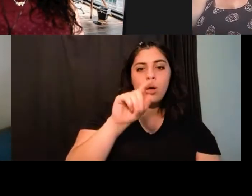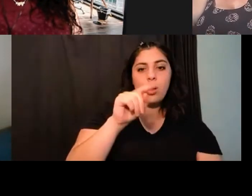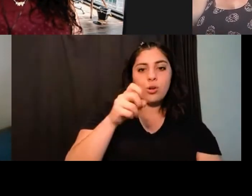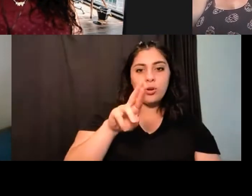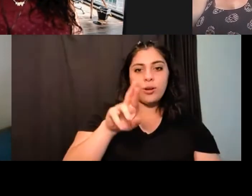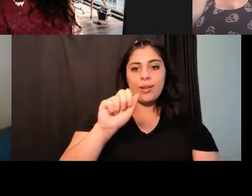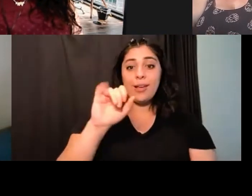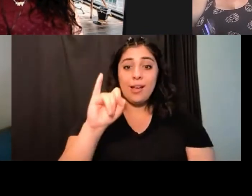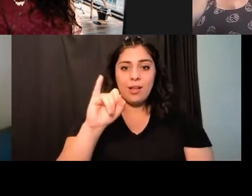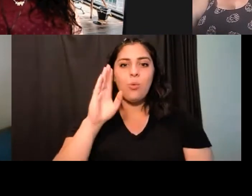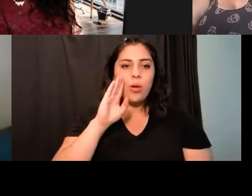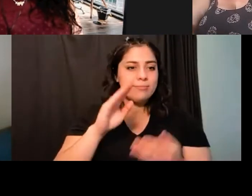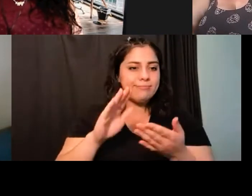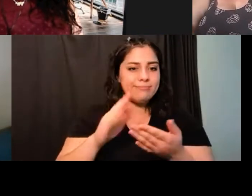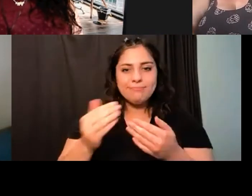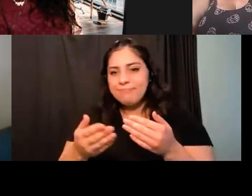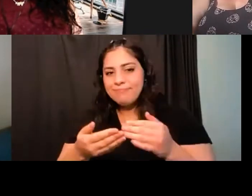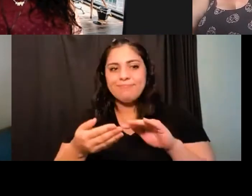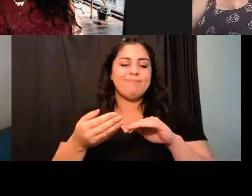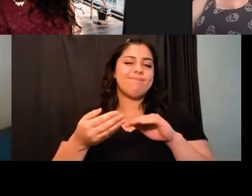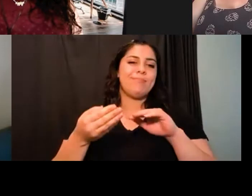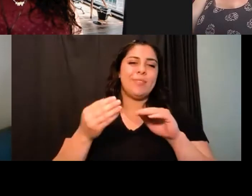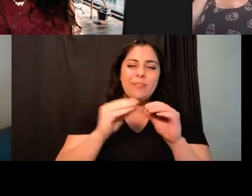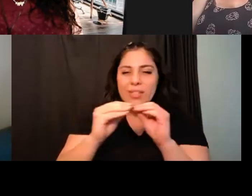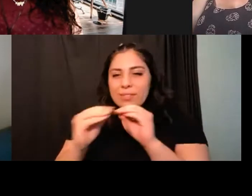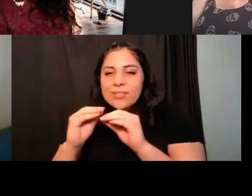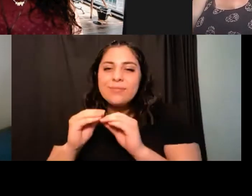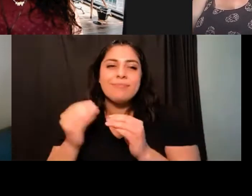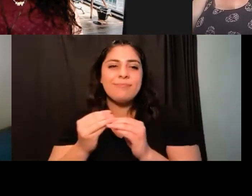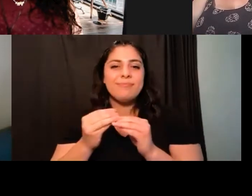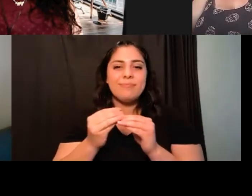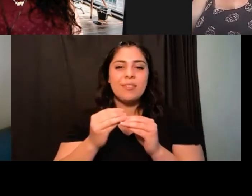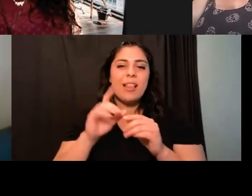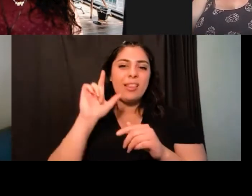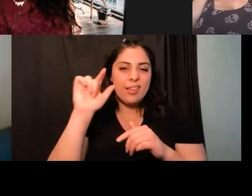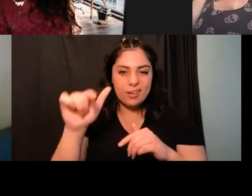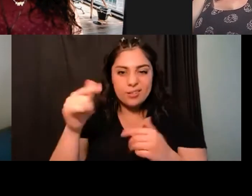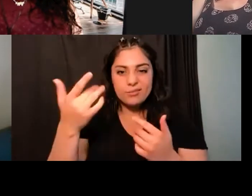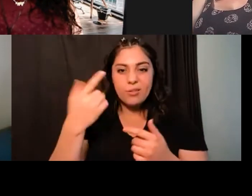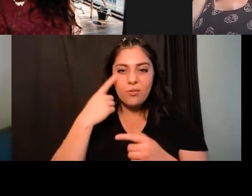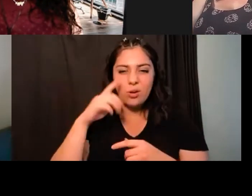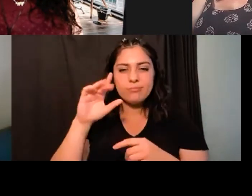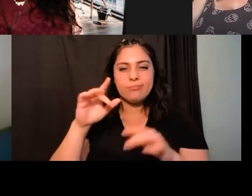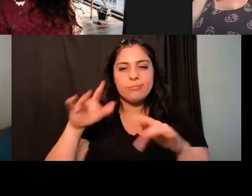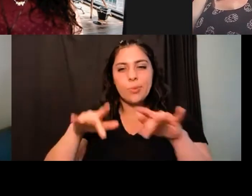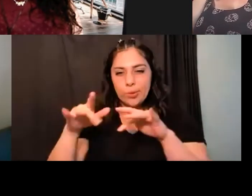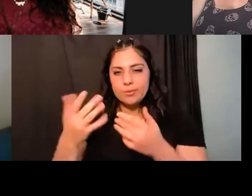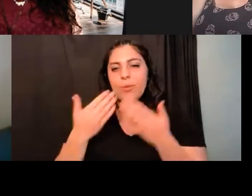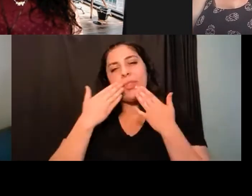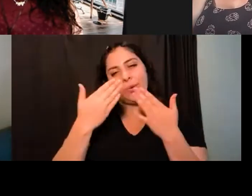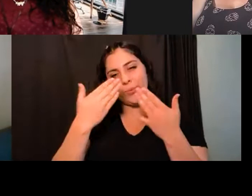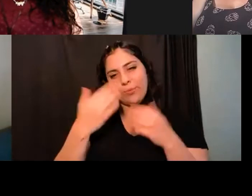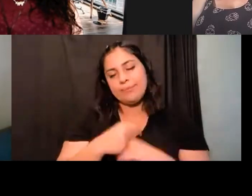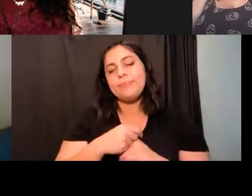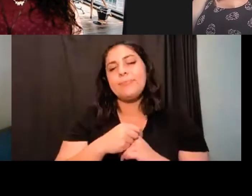will be cleaned up by volunteers from NAAFA and the NAAFA board for the recording. So thank you to those folks for their labor.